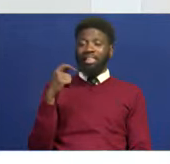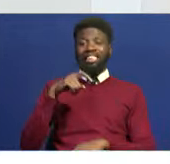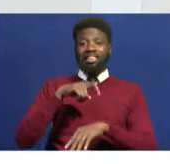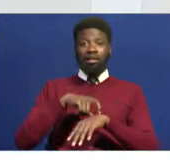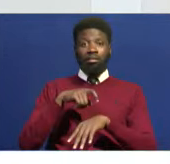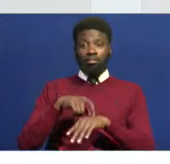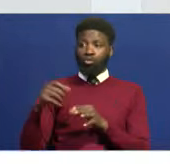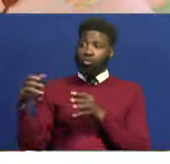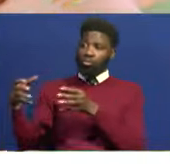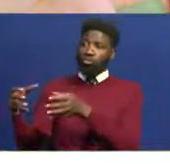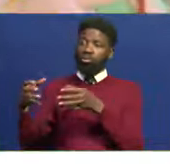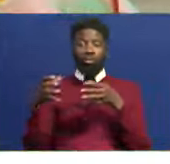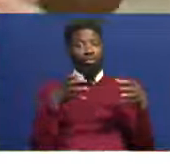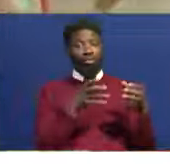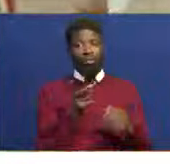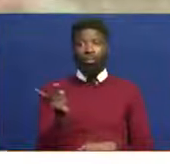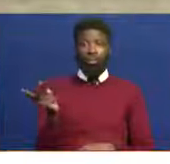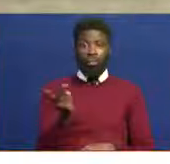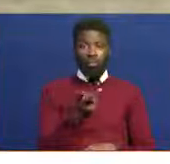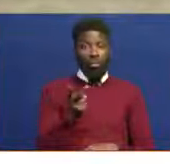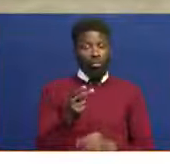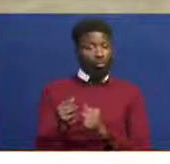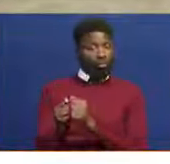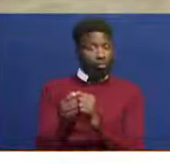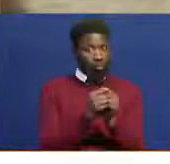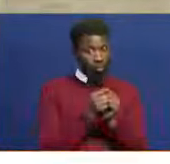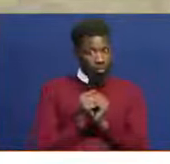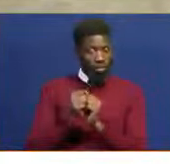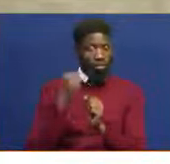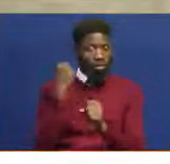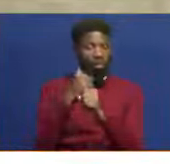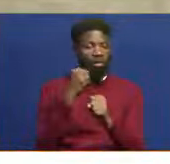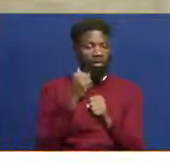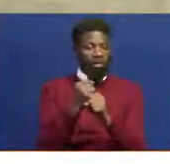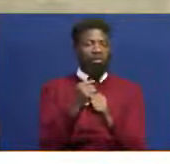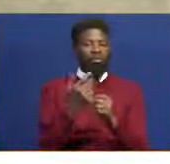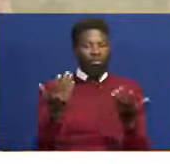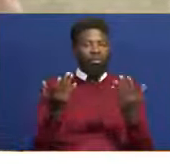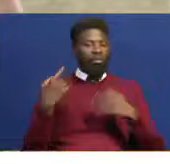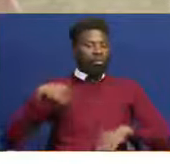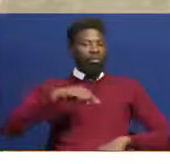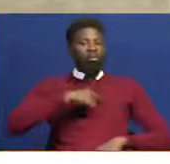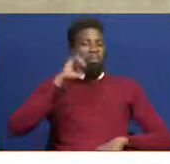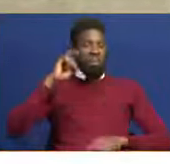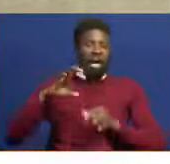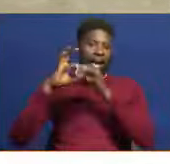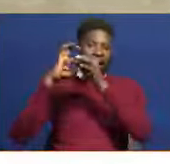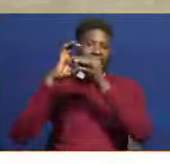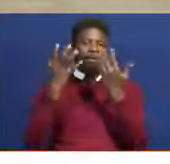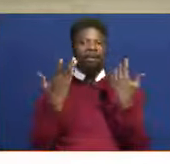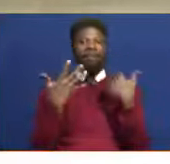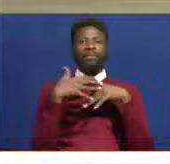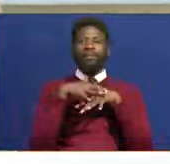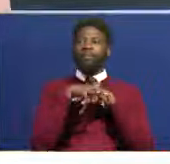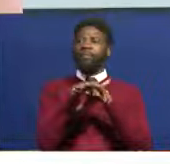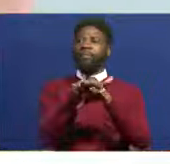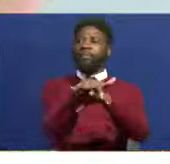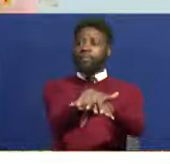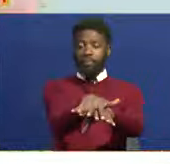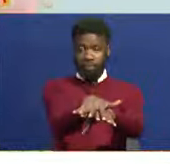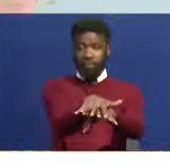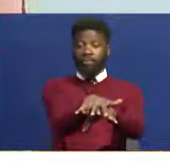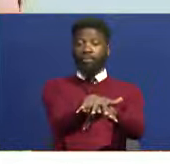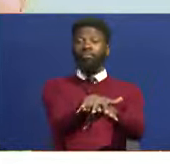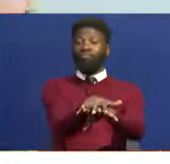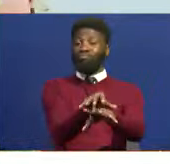these two communities, we find that we have to integrate the cultures together. And through the cultural